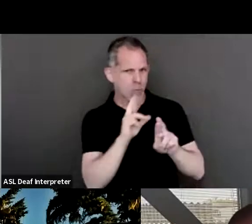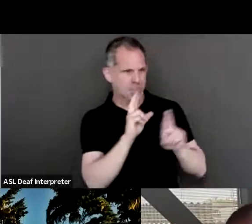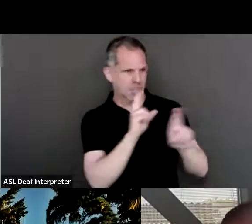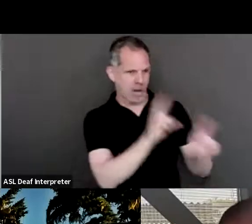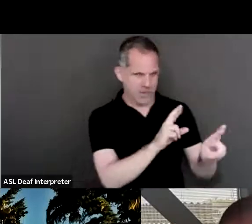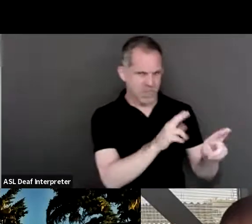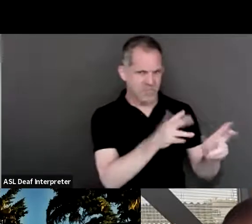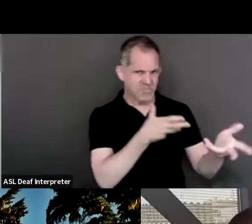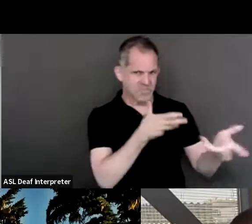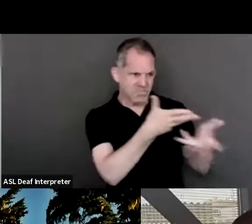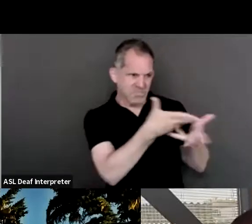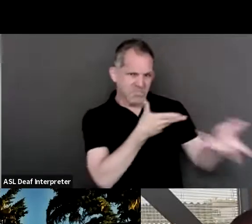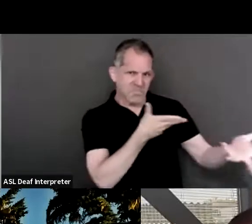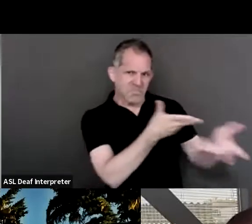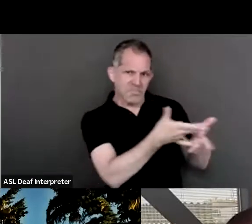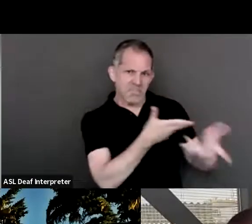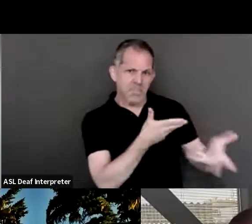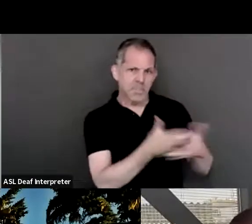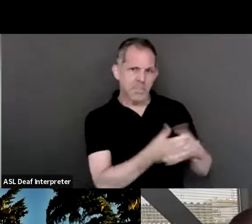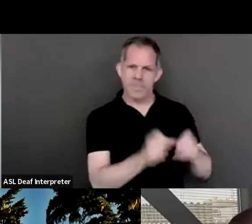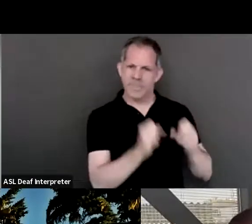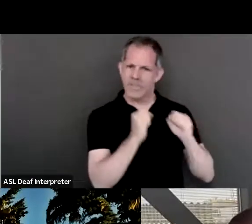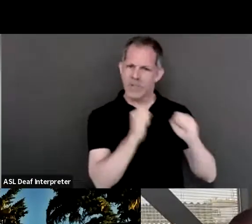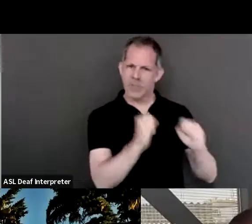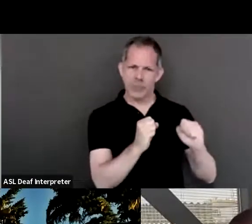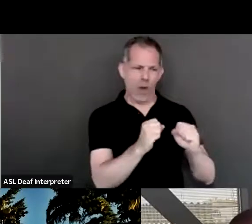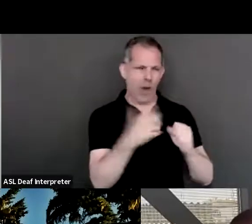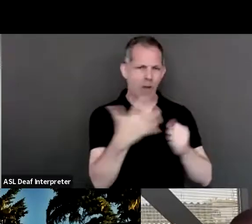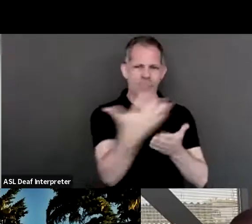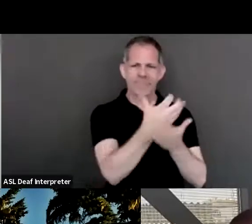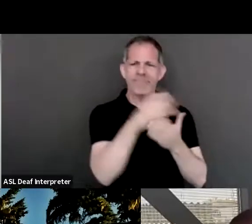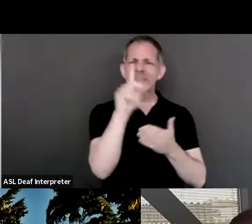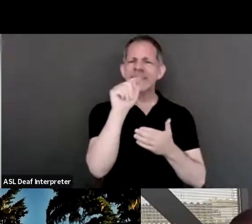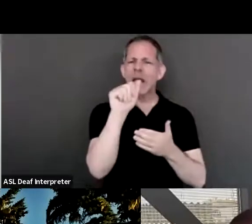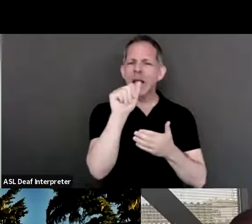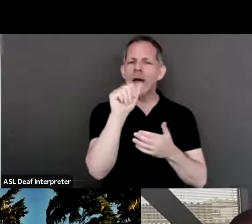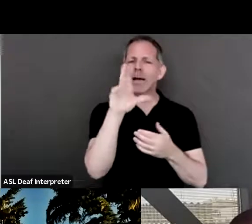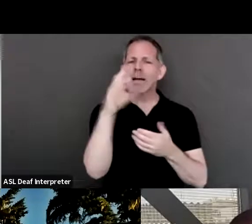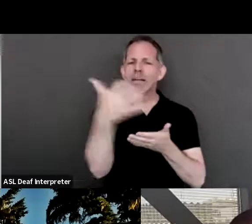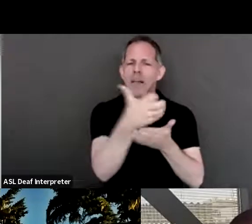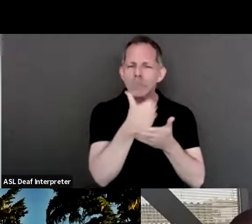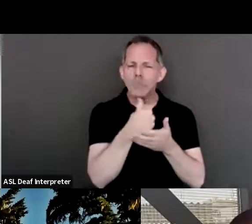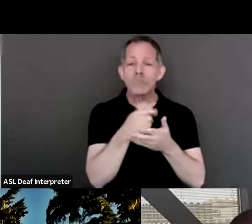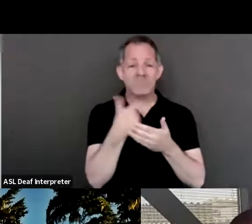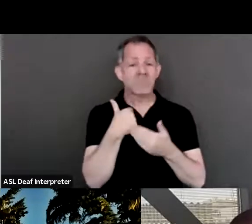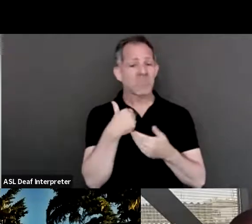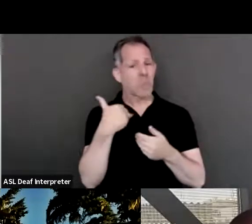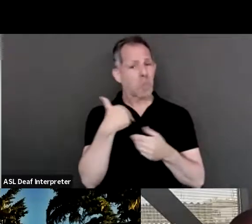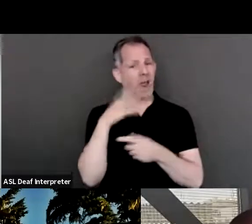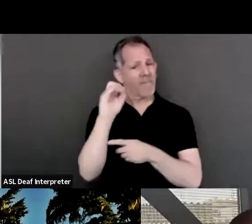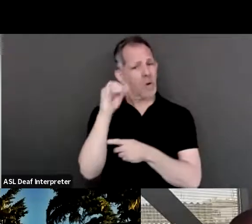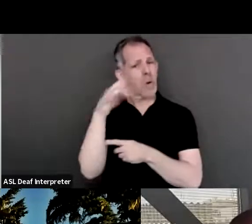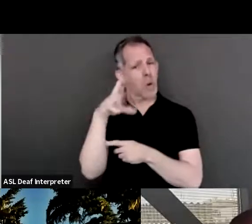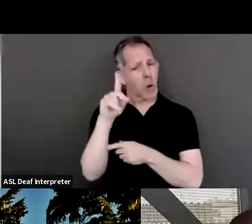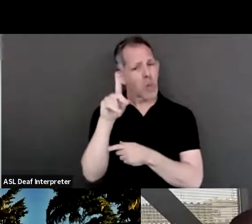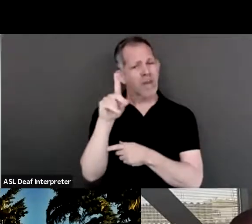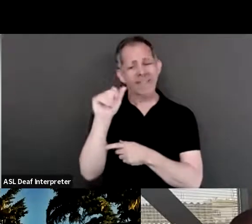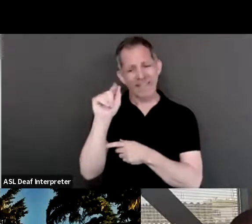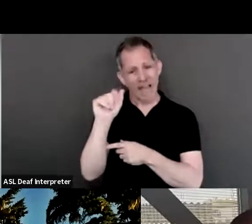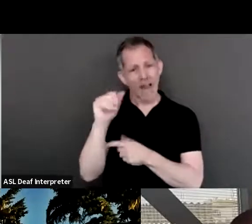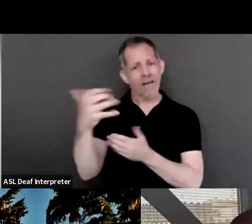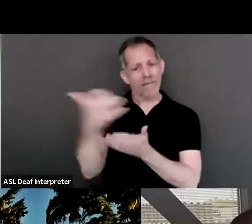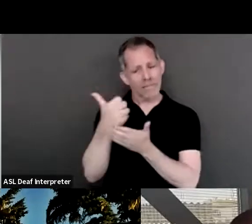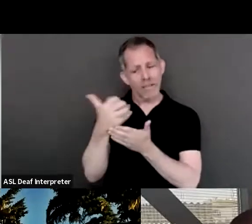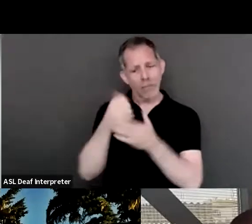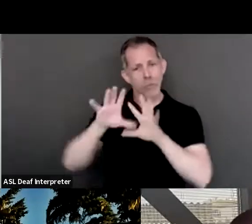being the data mining. We had an opioid data collection group that we established so that we had a more holistic view of